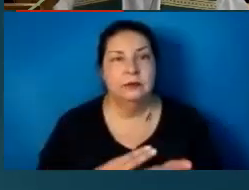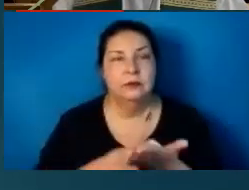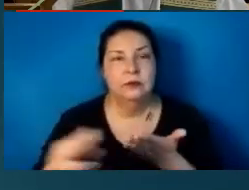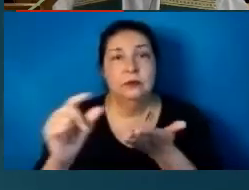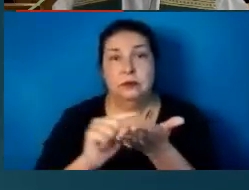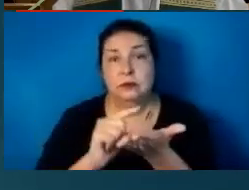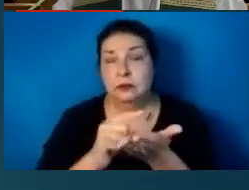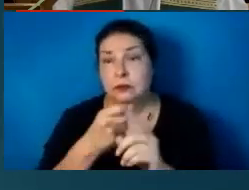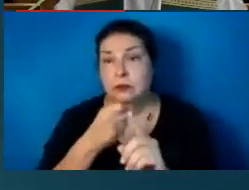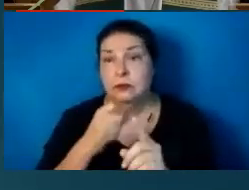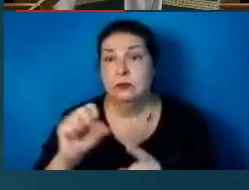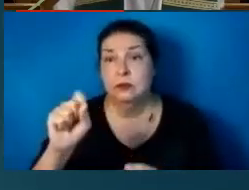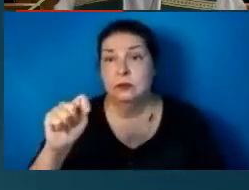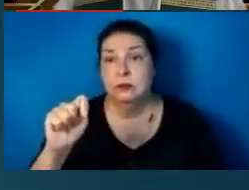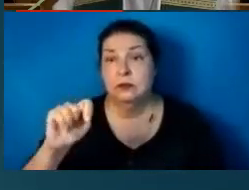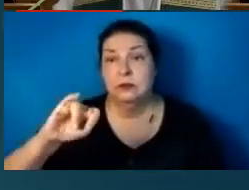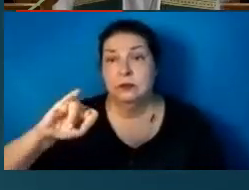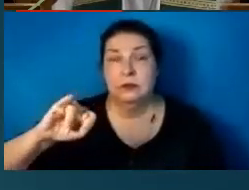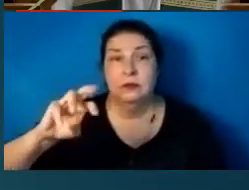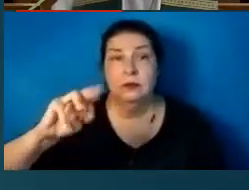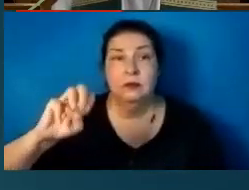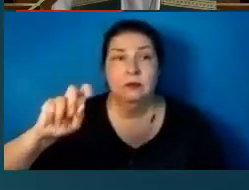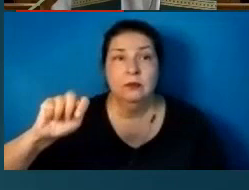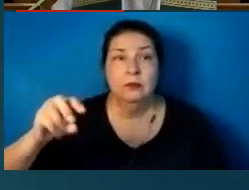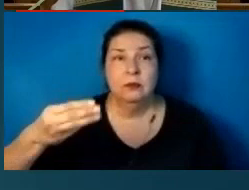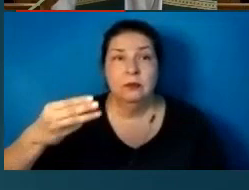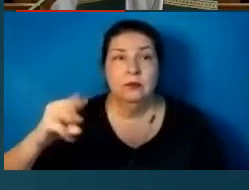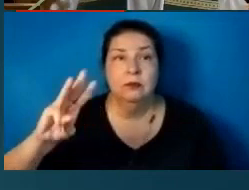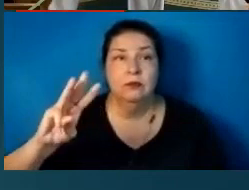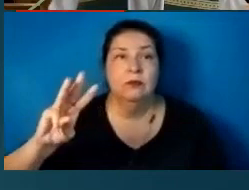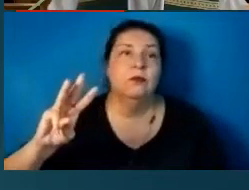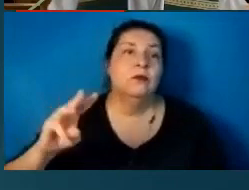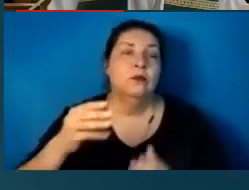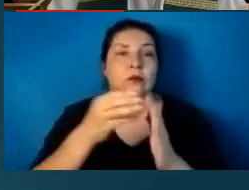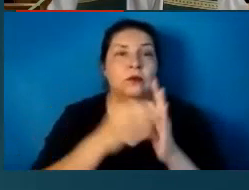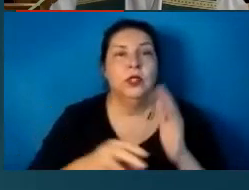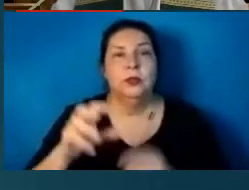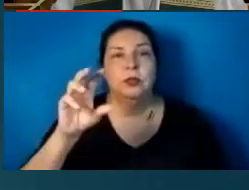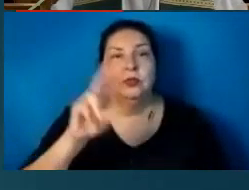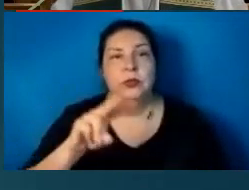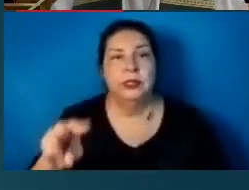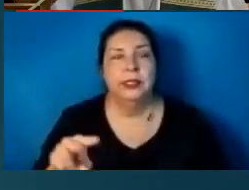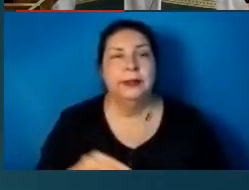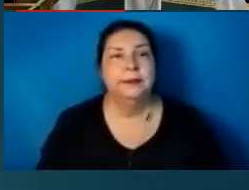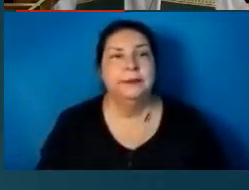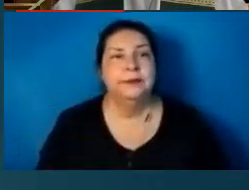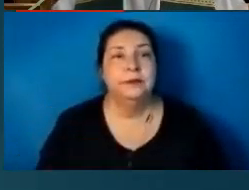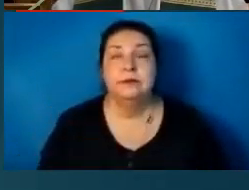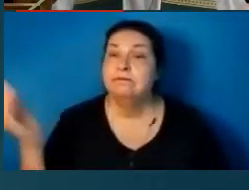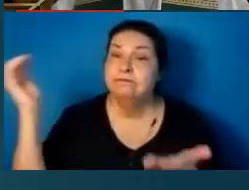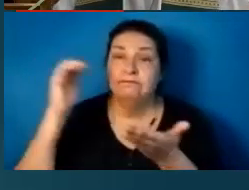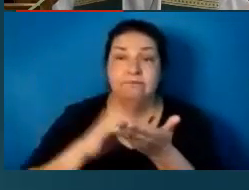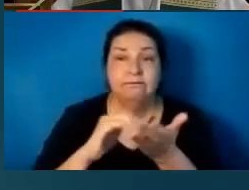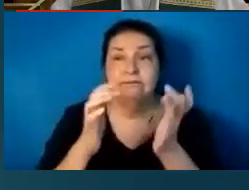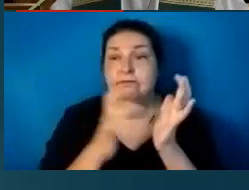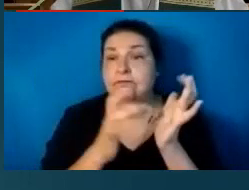The Holy Gospel according to St. Matthew, the 22nd chapter. And again, Jesus